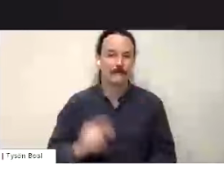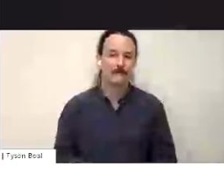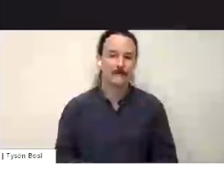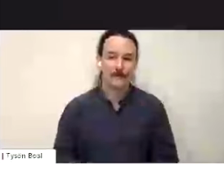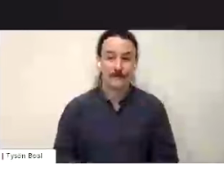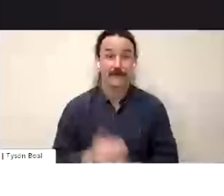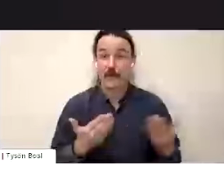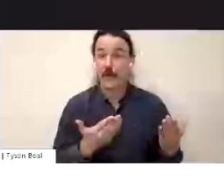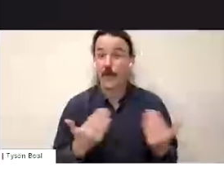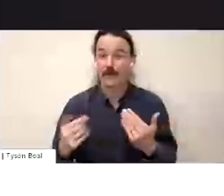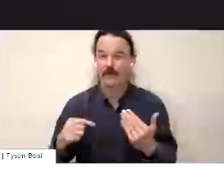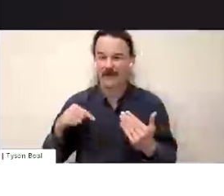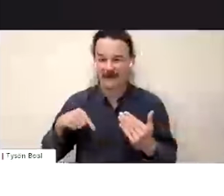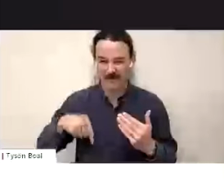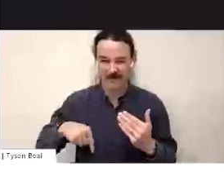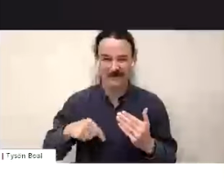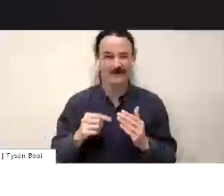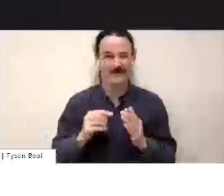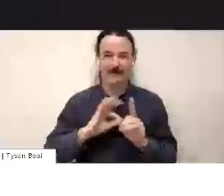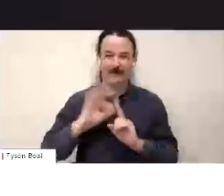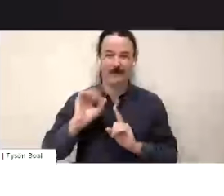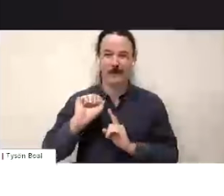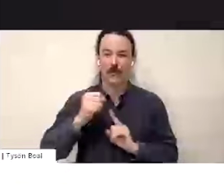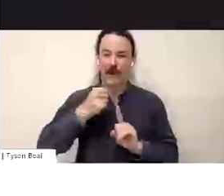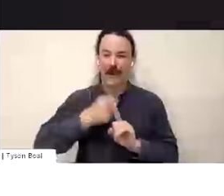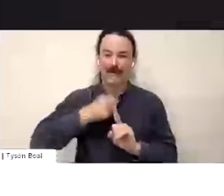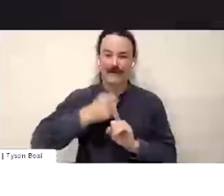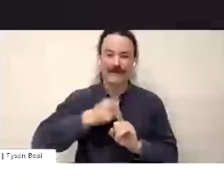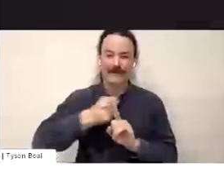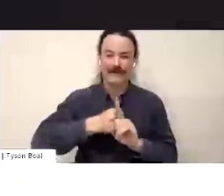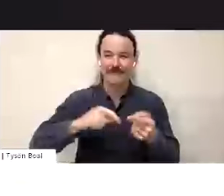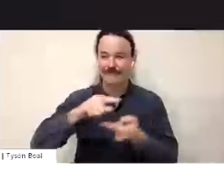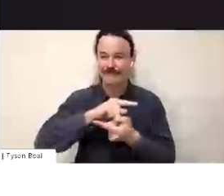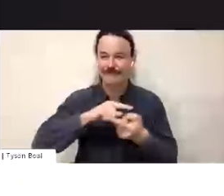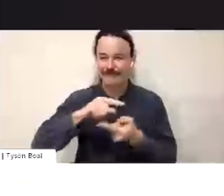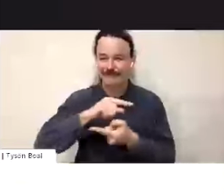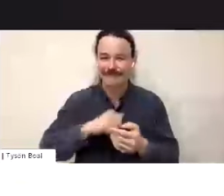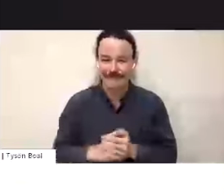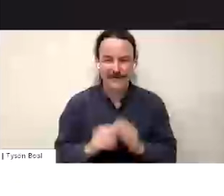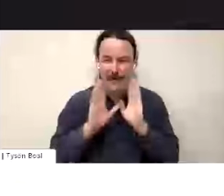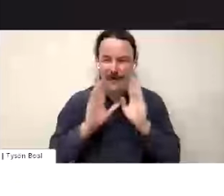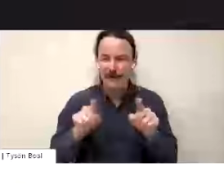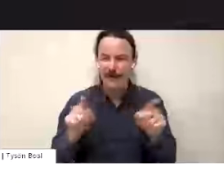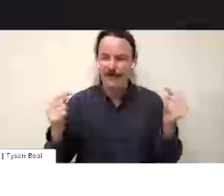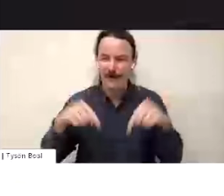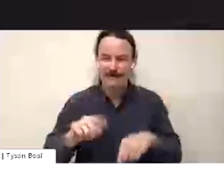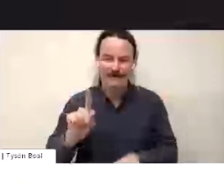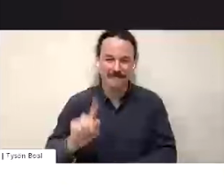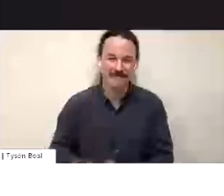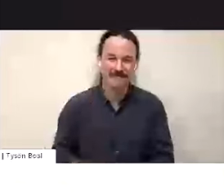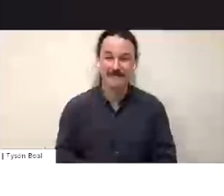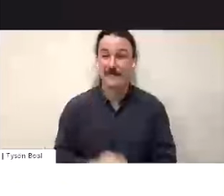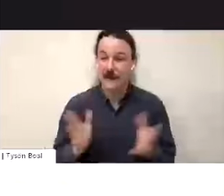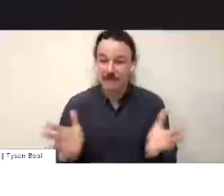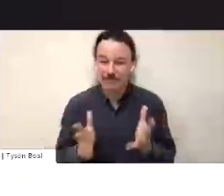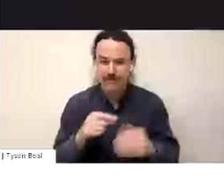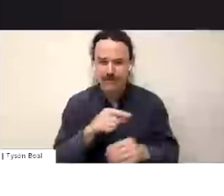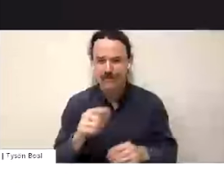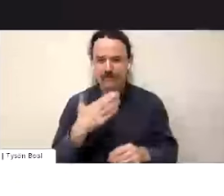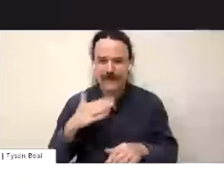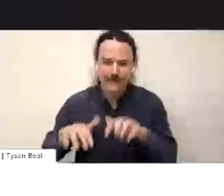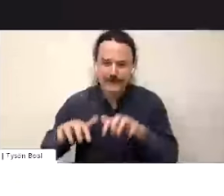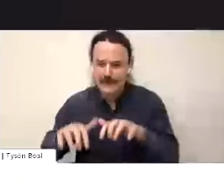to this Advance Your Advocacy Practice session. It's wonderful to see you all here with us today. We encourage your active engagement in this